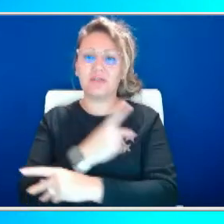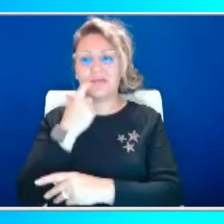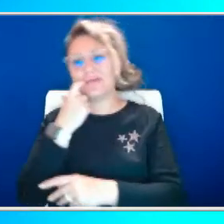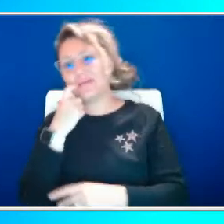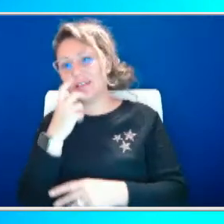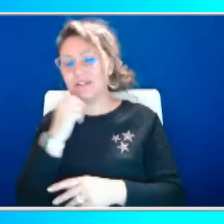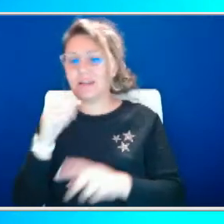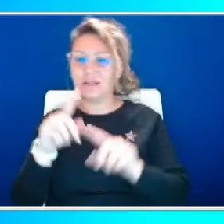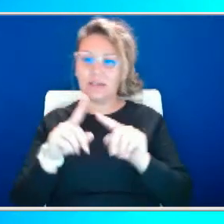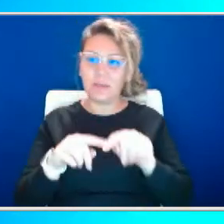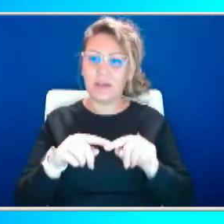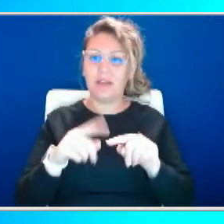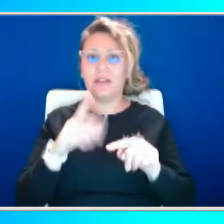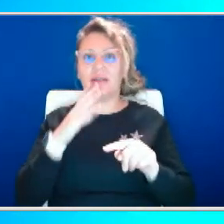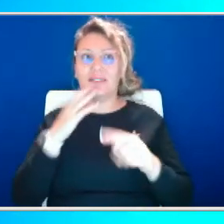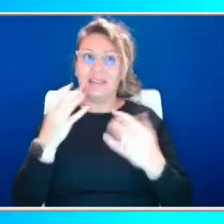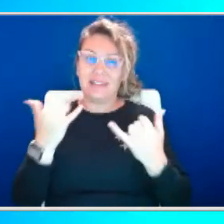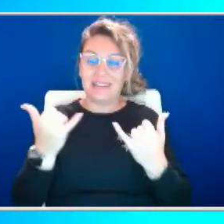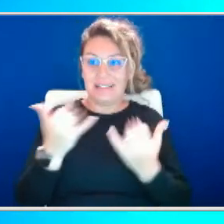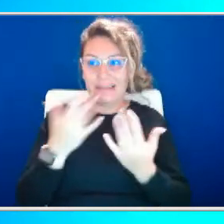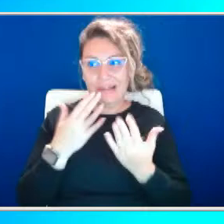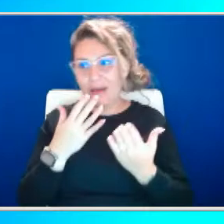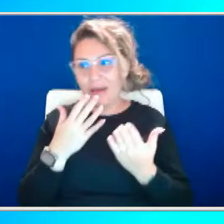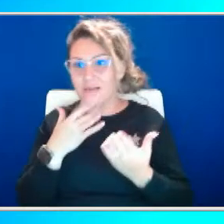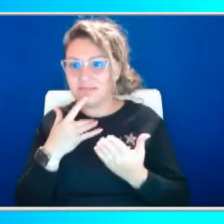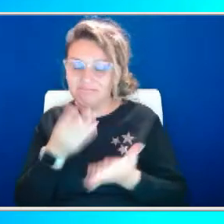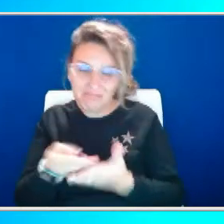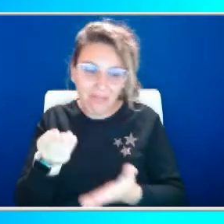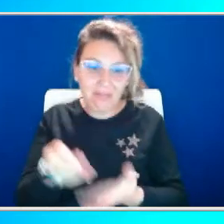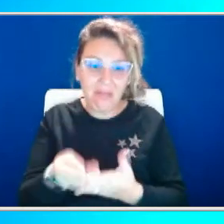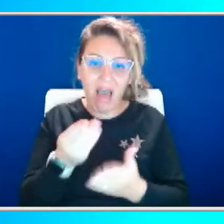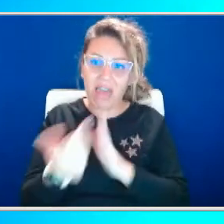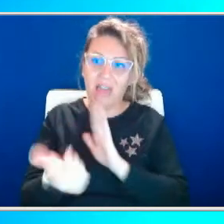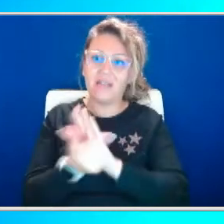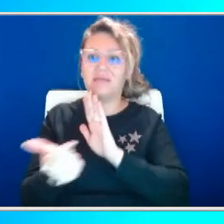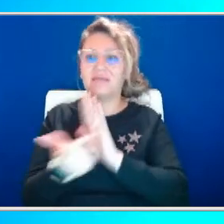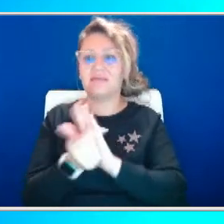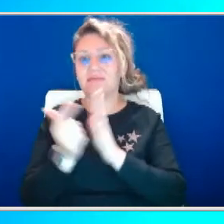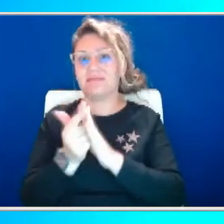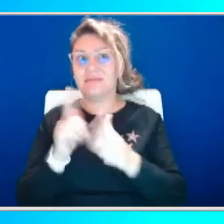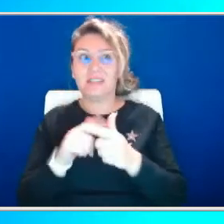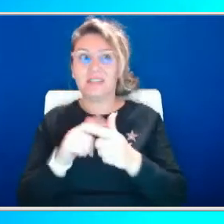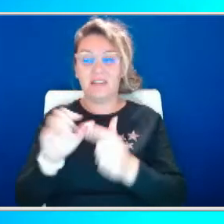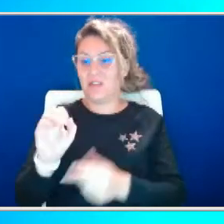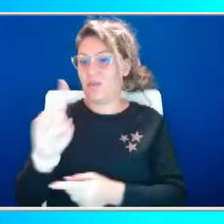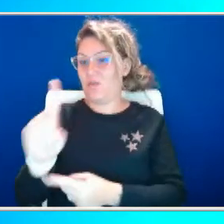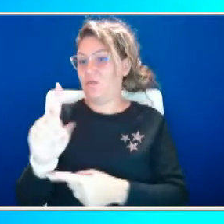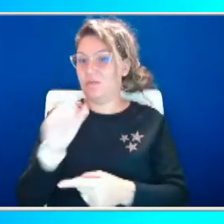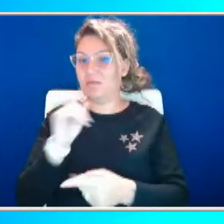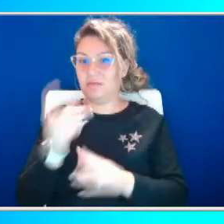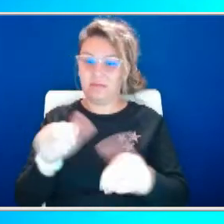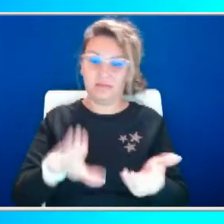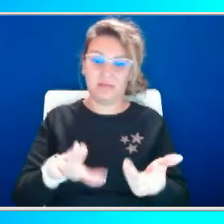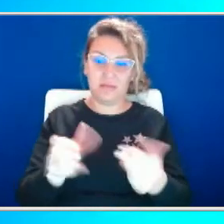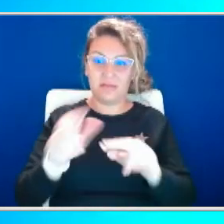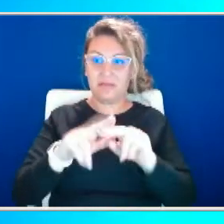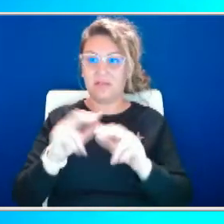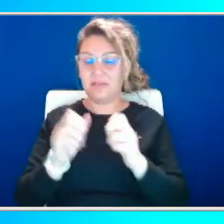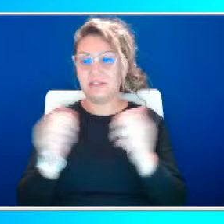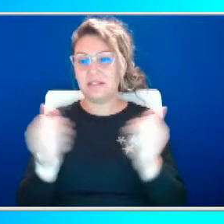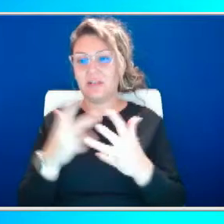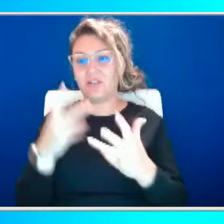for opioids, and now we see the illicit overdose deaths, continuing to rise and kind of stay at a pretty high level. It's pretty scary for all of us to see.